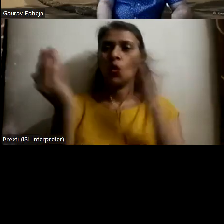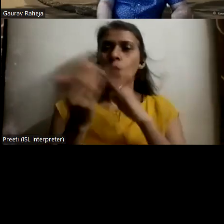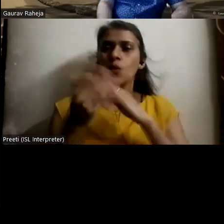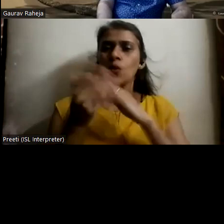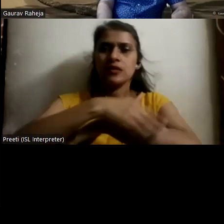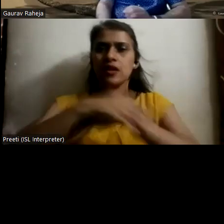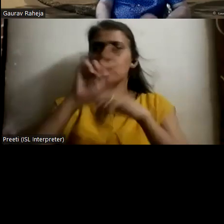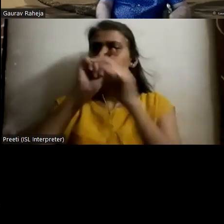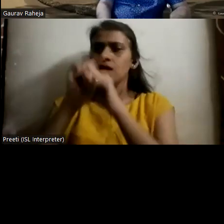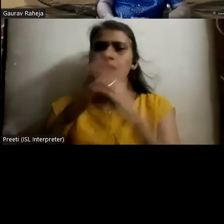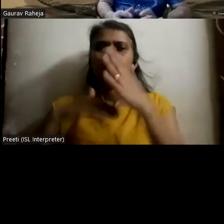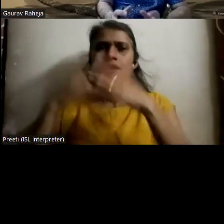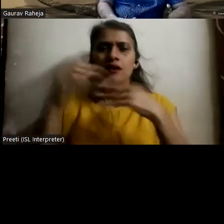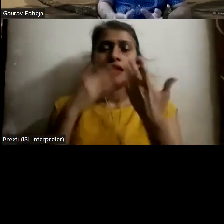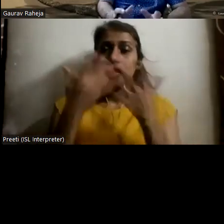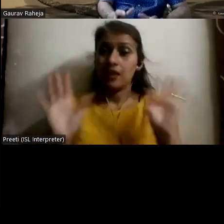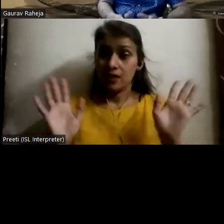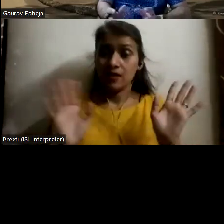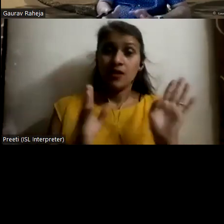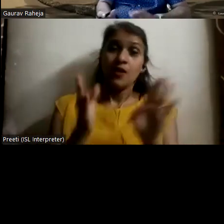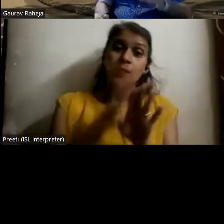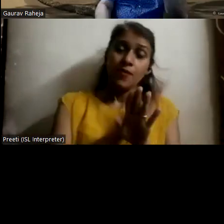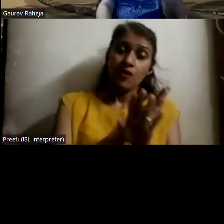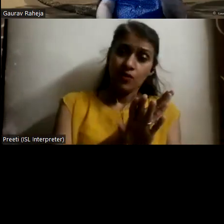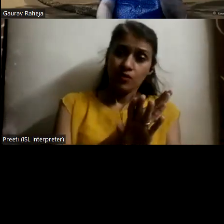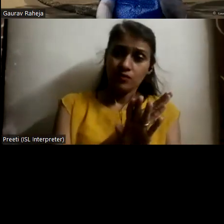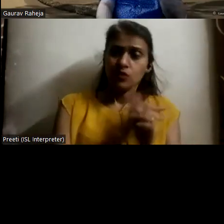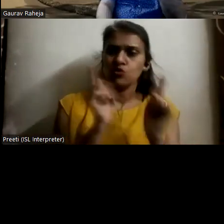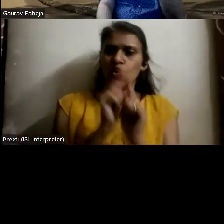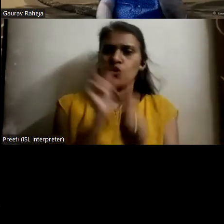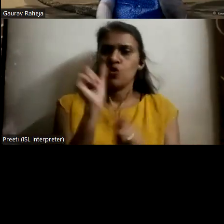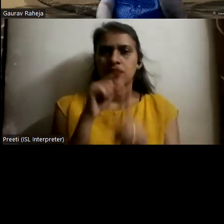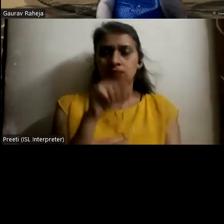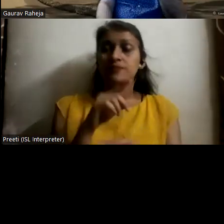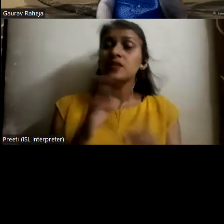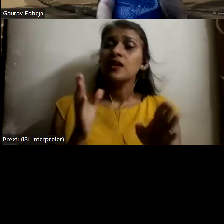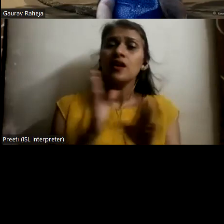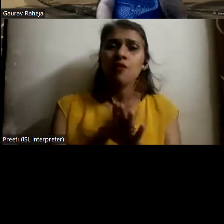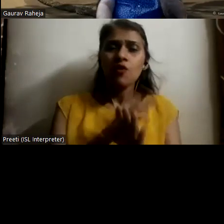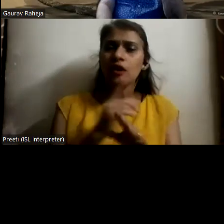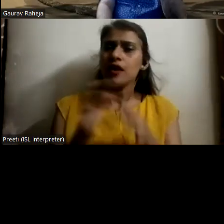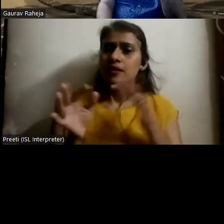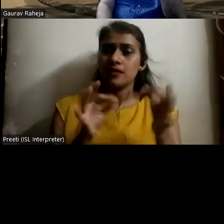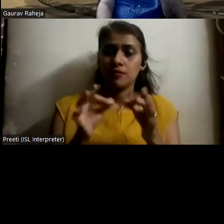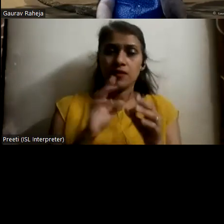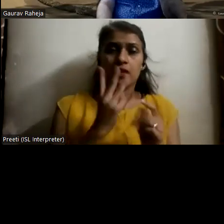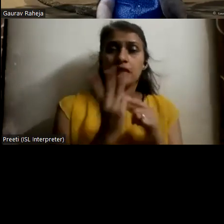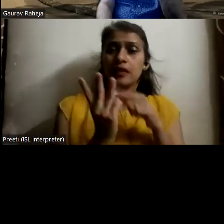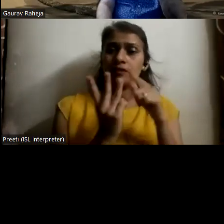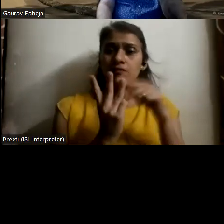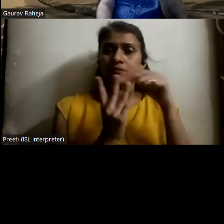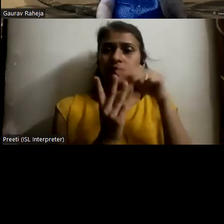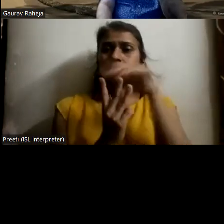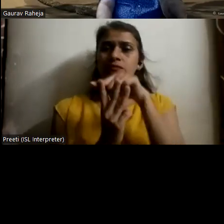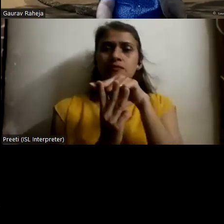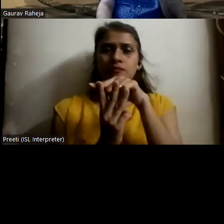physical environment is anything that you can sense by touch and hold it and do whatever. The social is the framework of